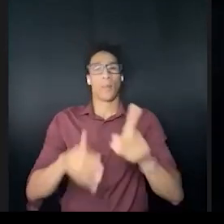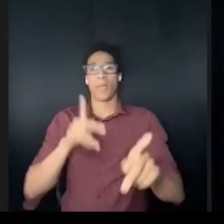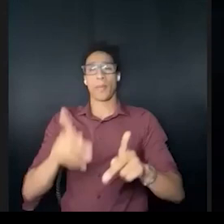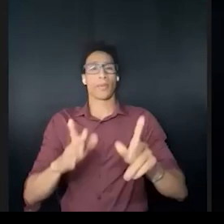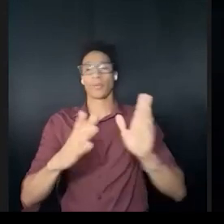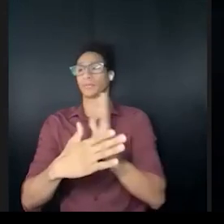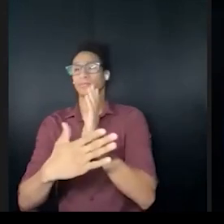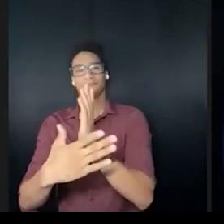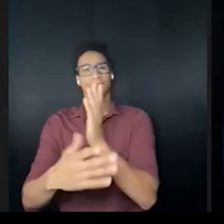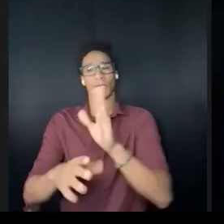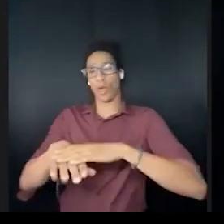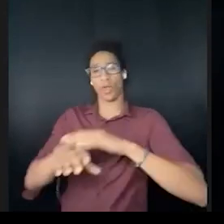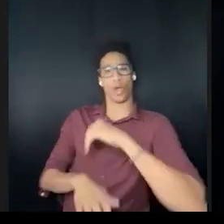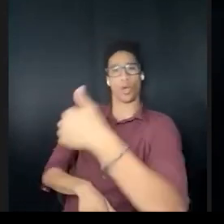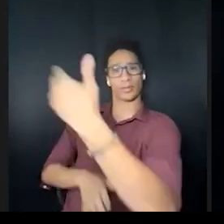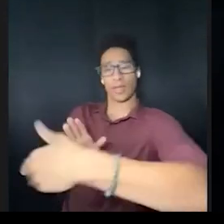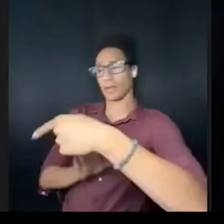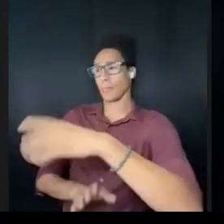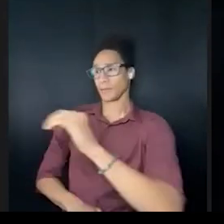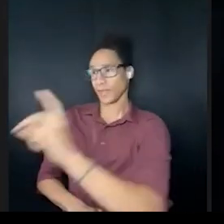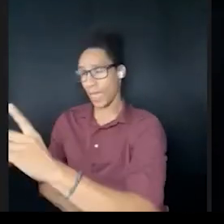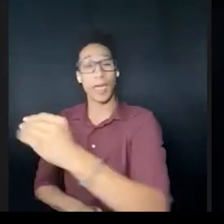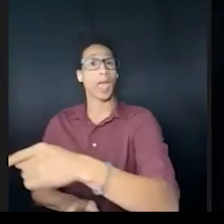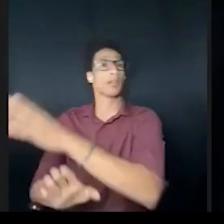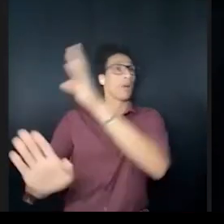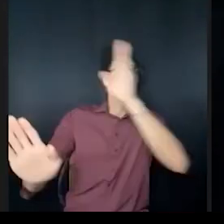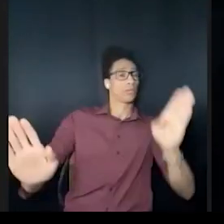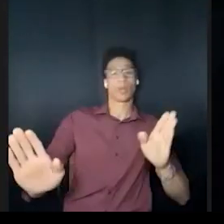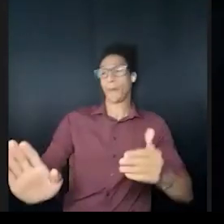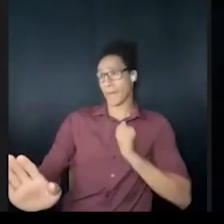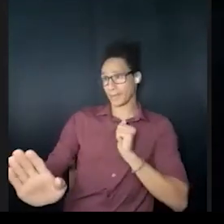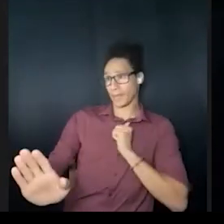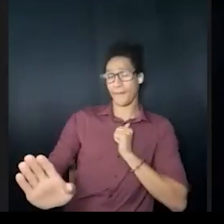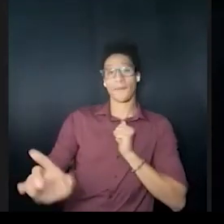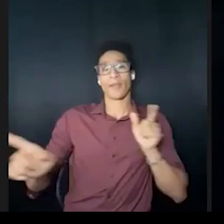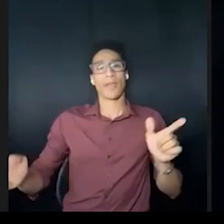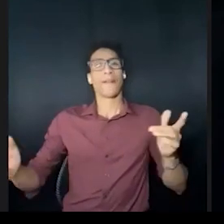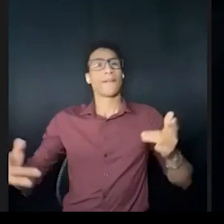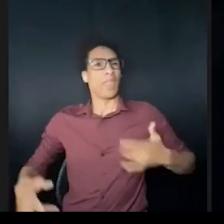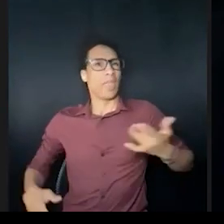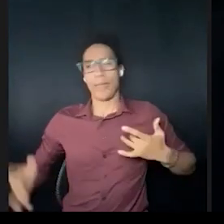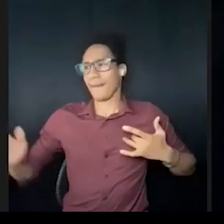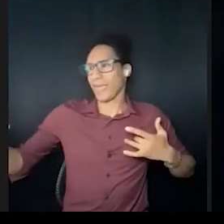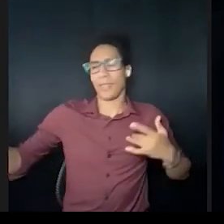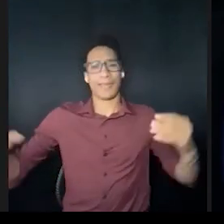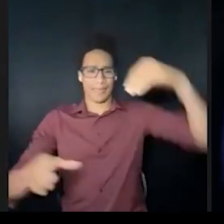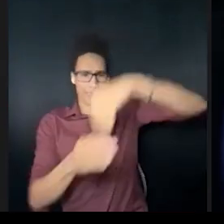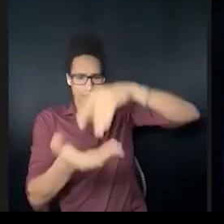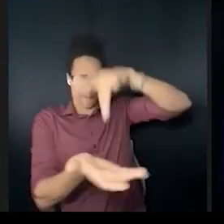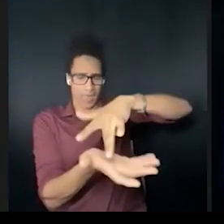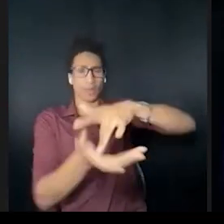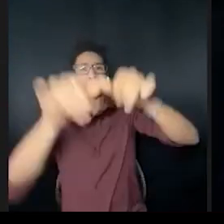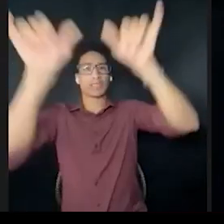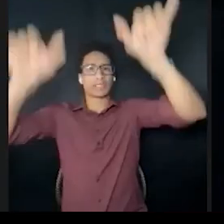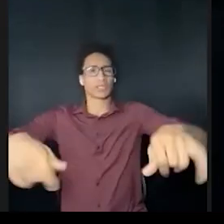like Chad and myself, who is there feeling in the middle, you mm-hmm. know? So, but that's